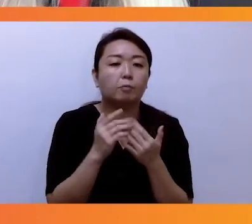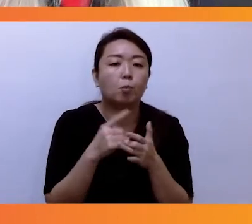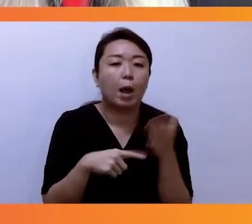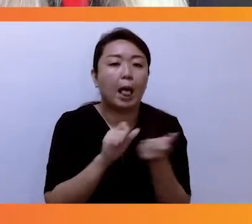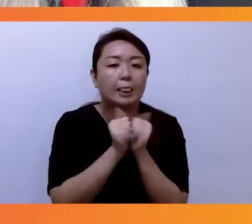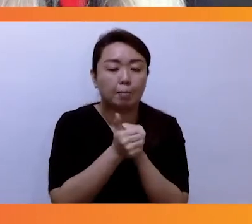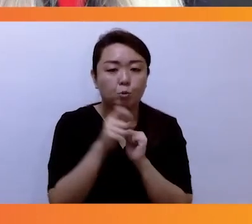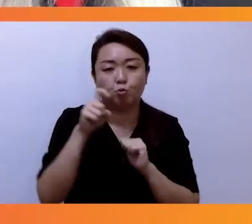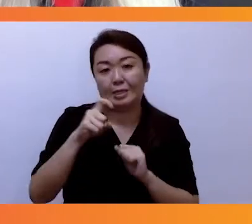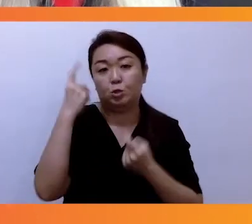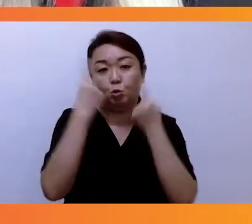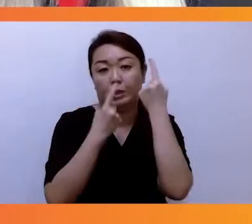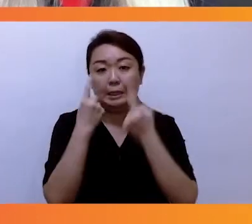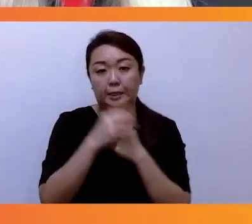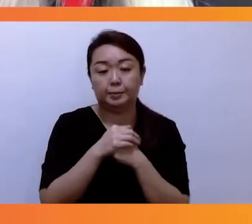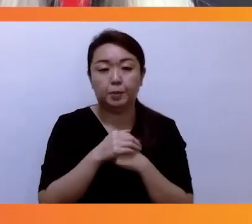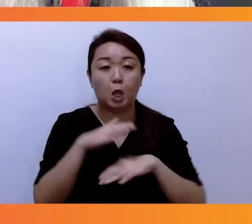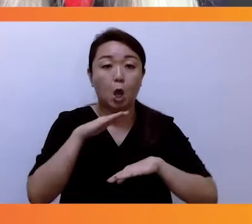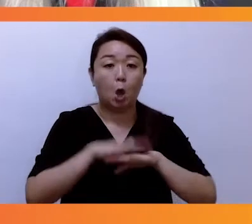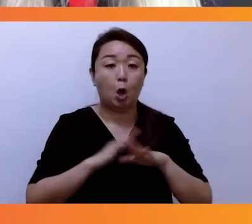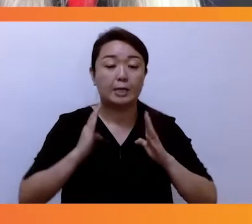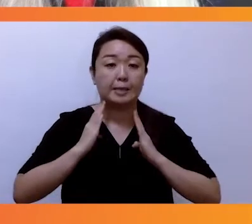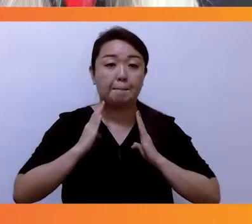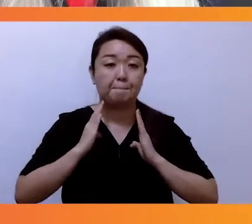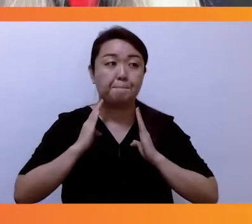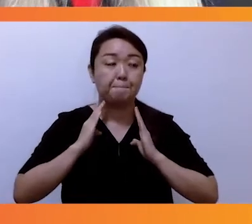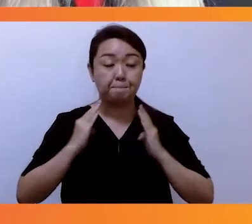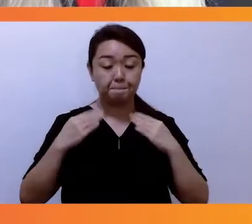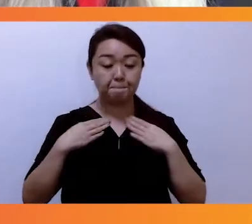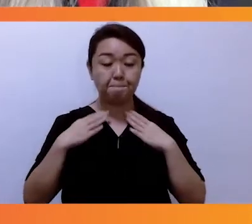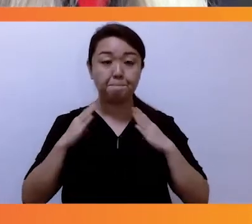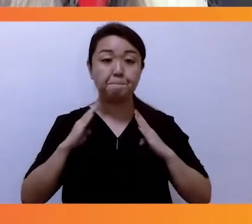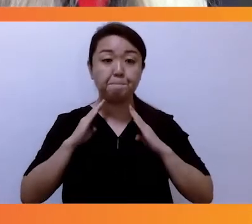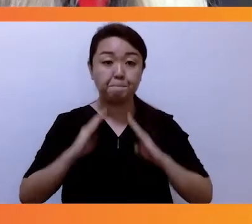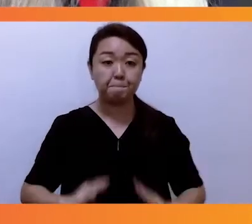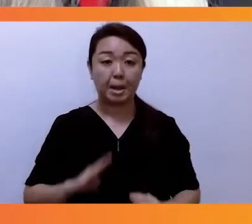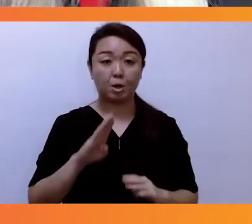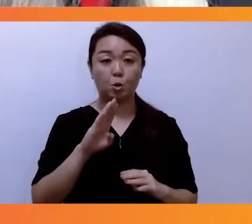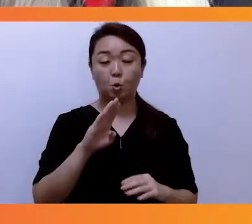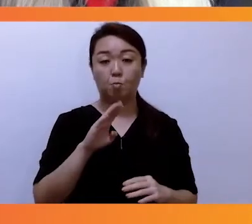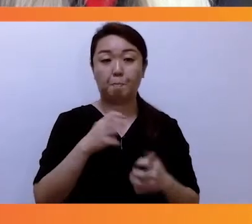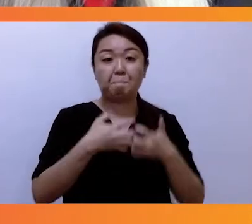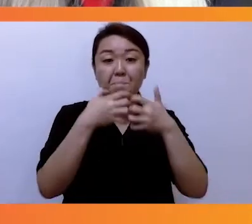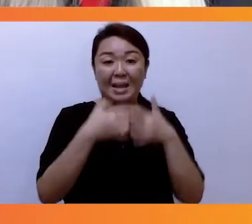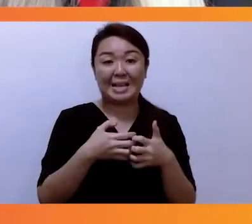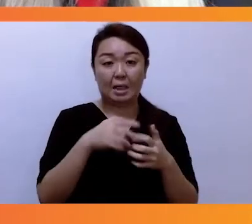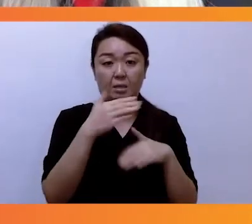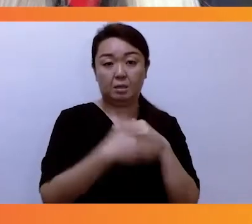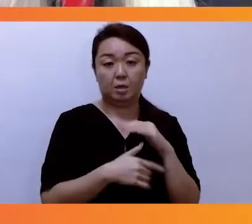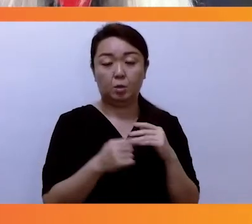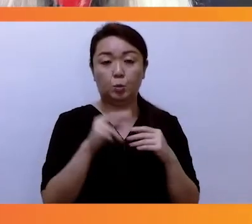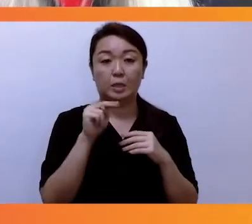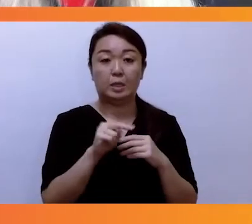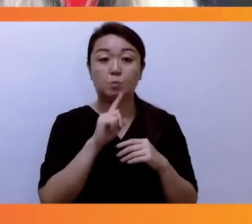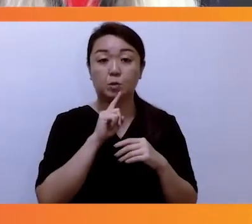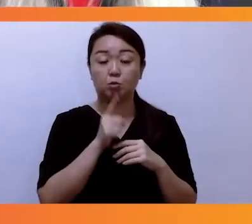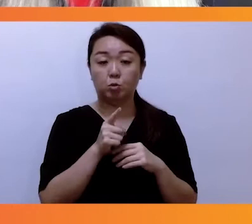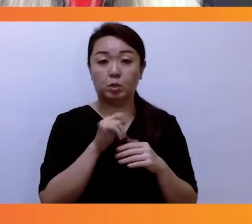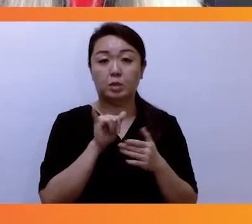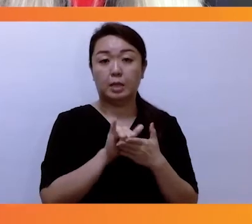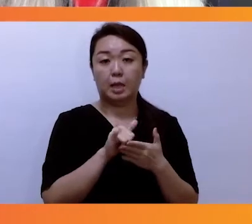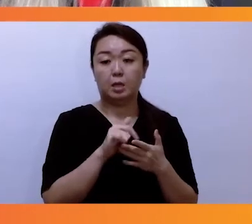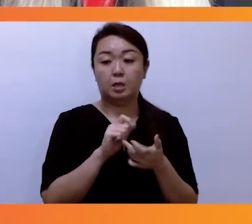we need to consider? On the biomechanical side, we need to be certain that what